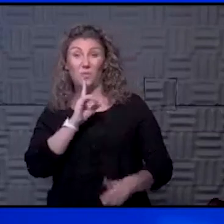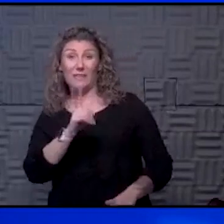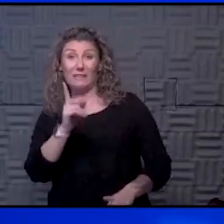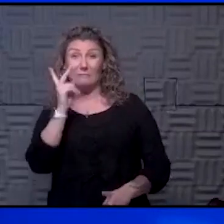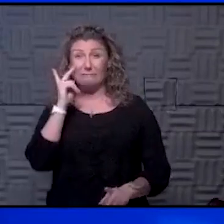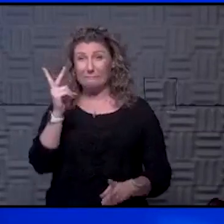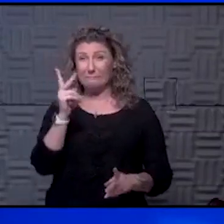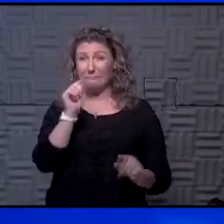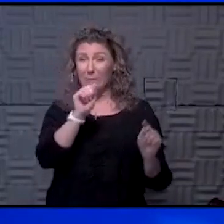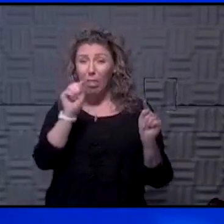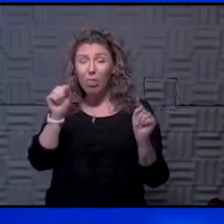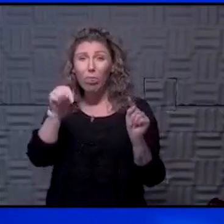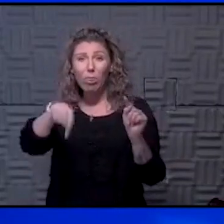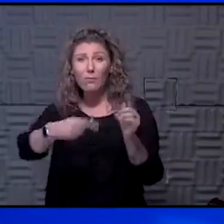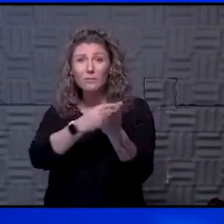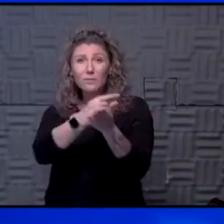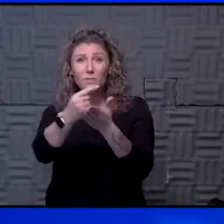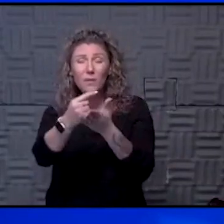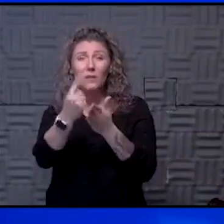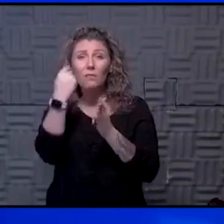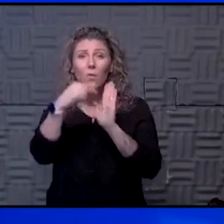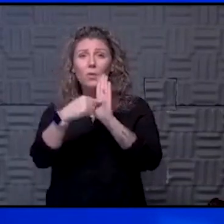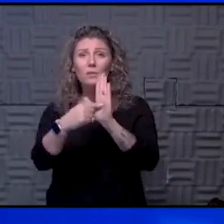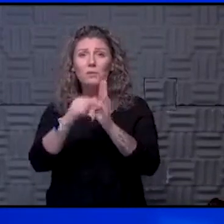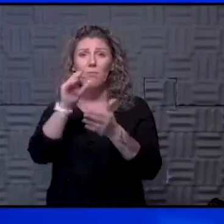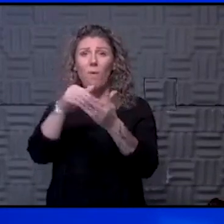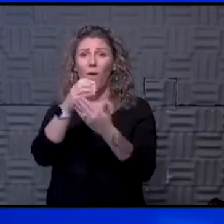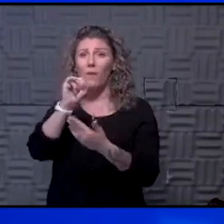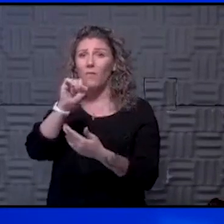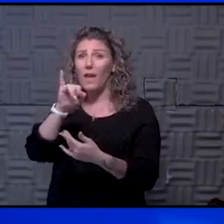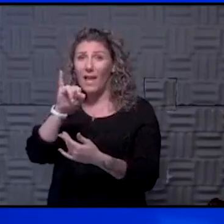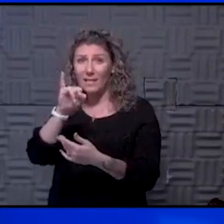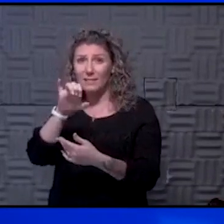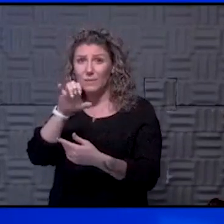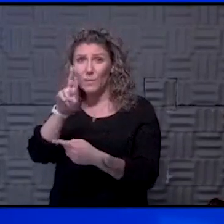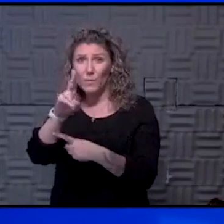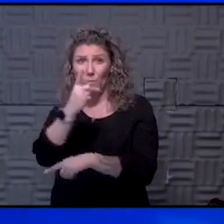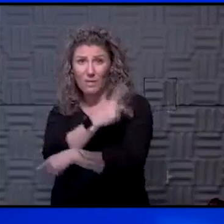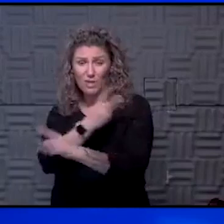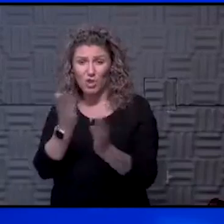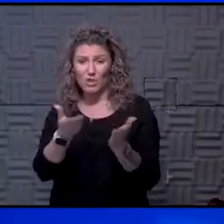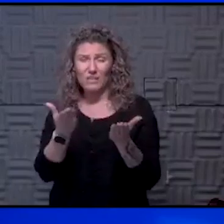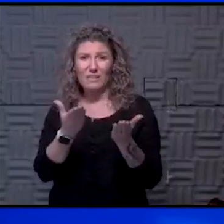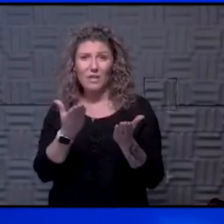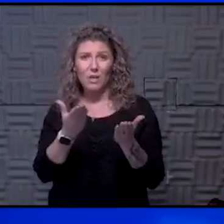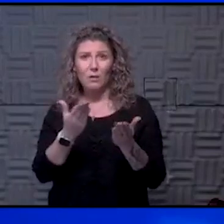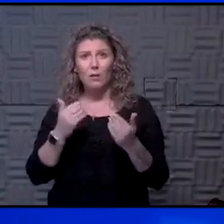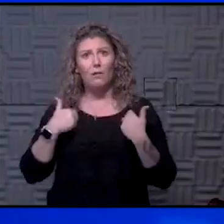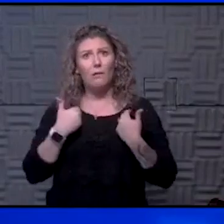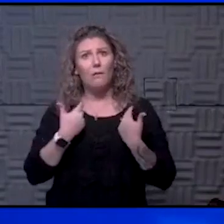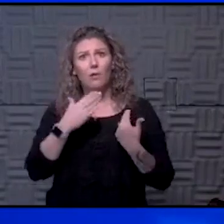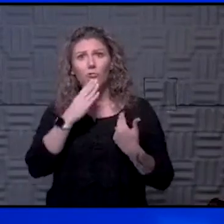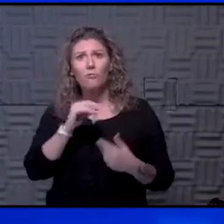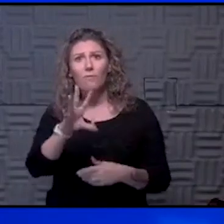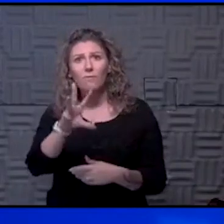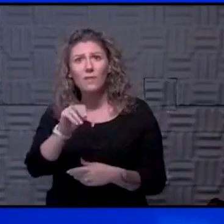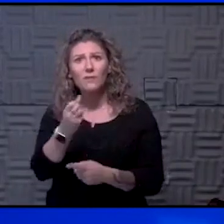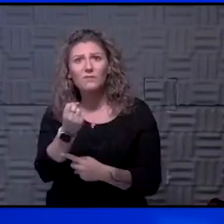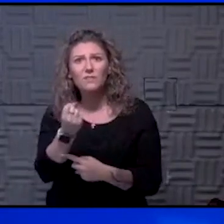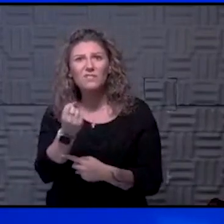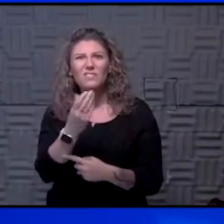a few things. This week, for example, all of our ICU patients here for COVID are less than 50, and some are in their